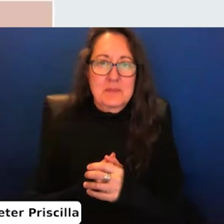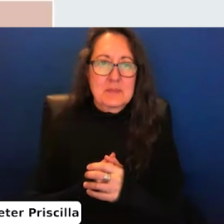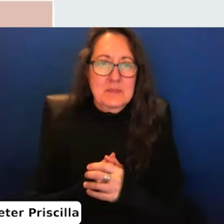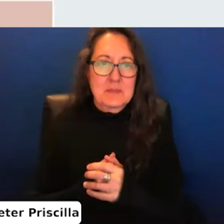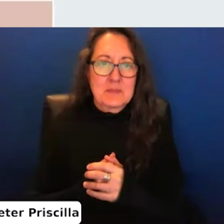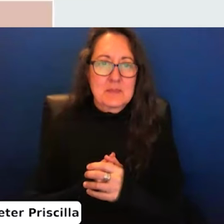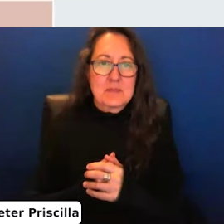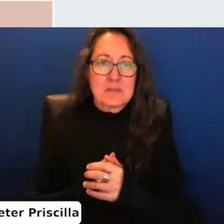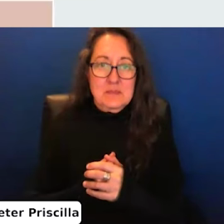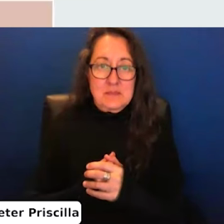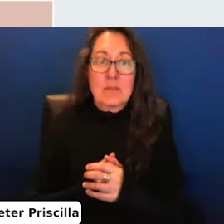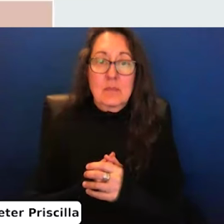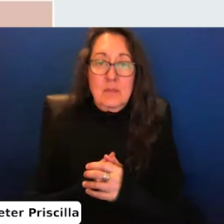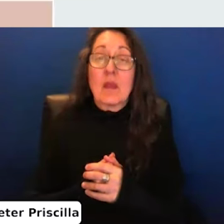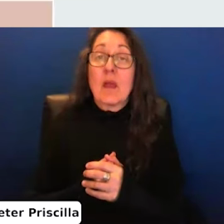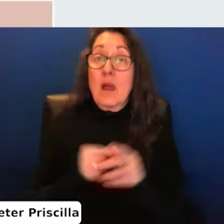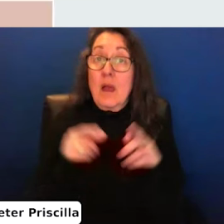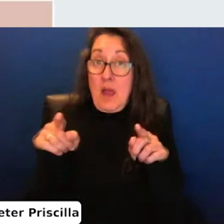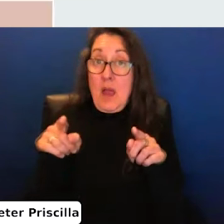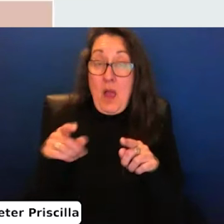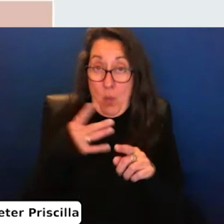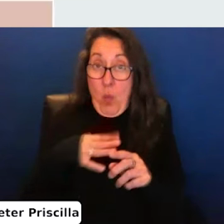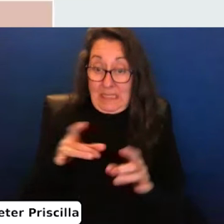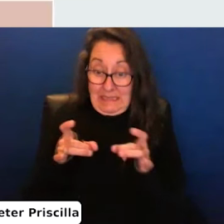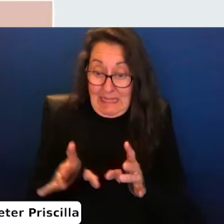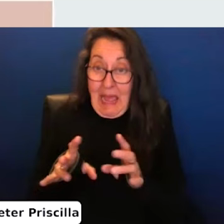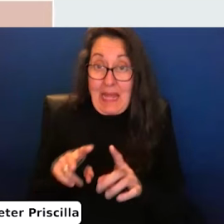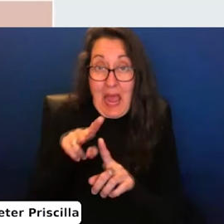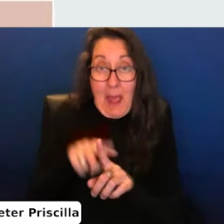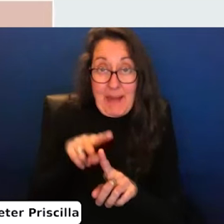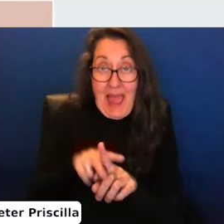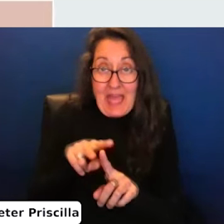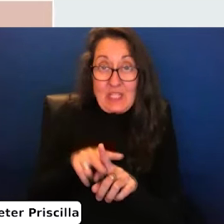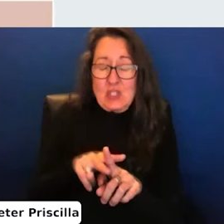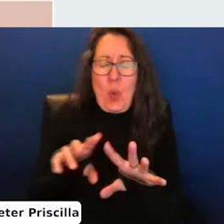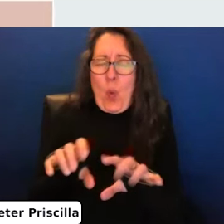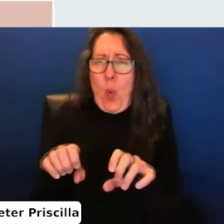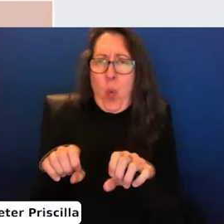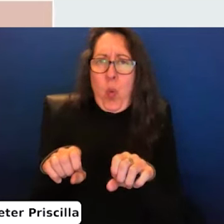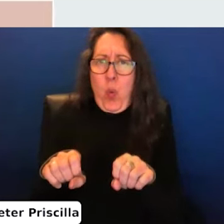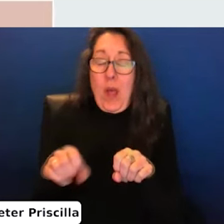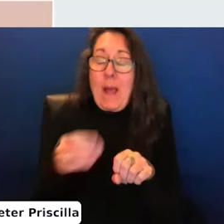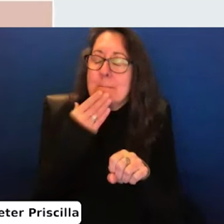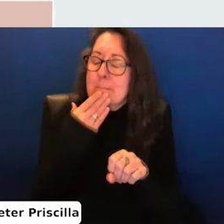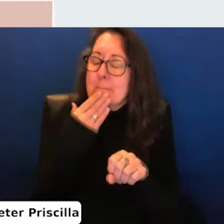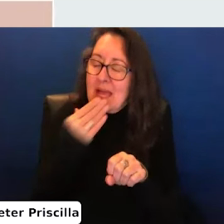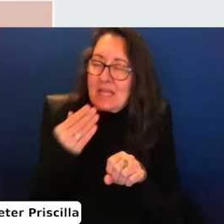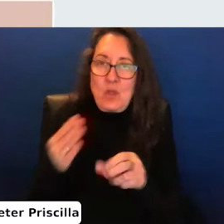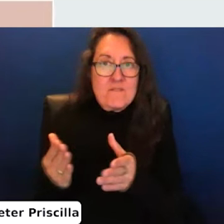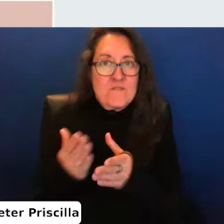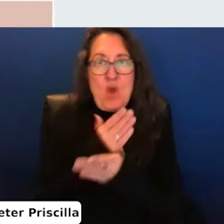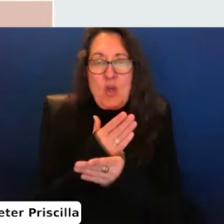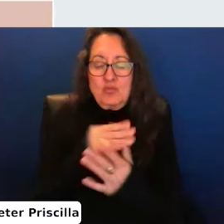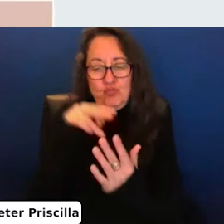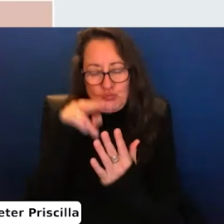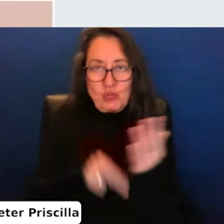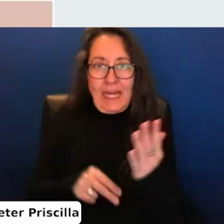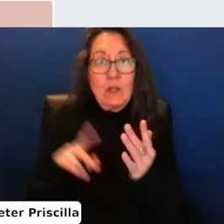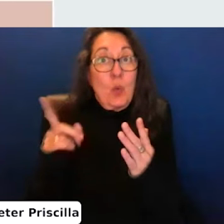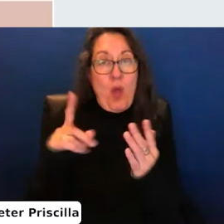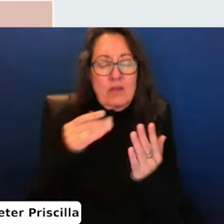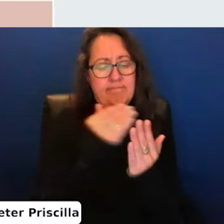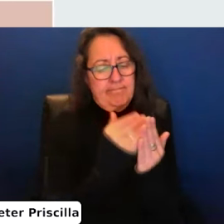So before you begin, we highly, highly recommend that you read the Elevate guidelines to